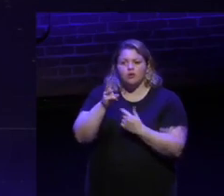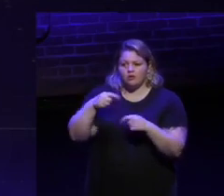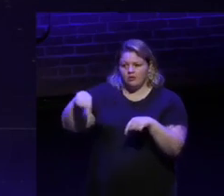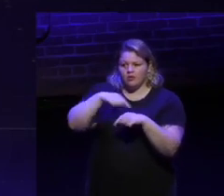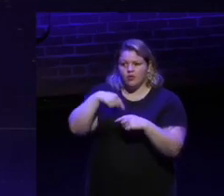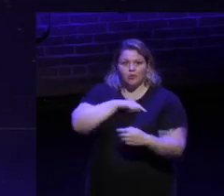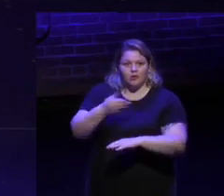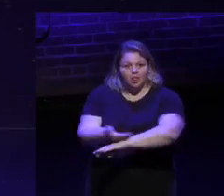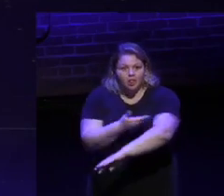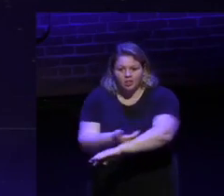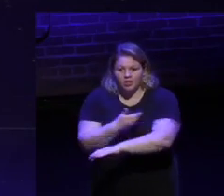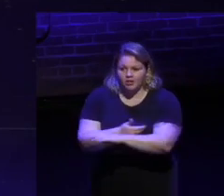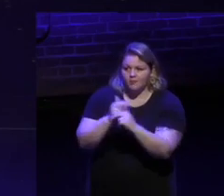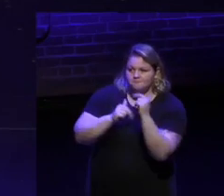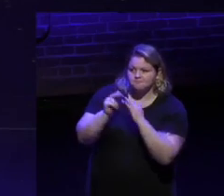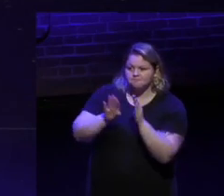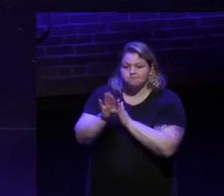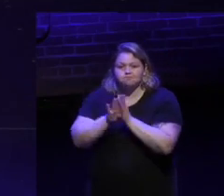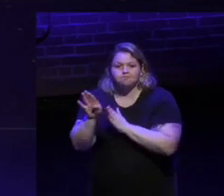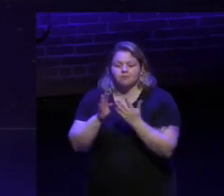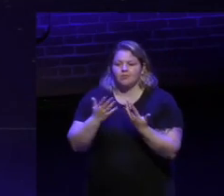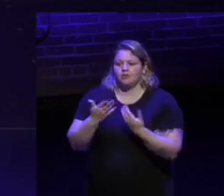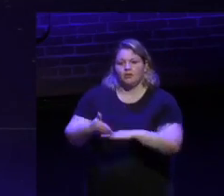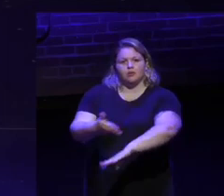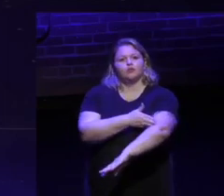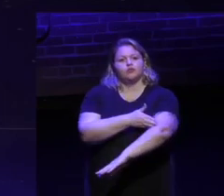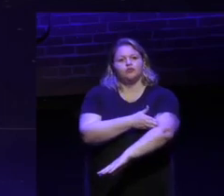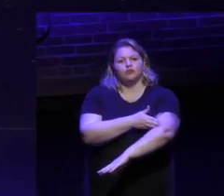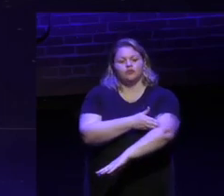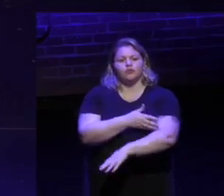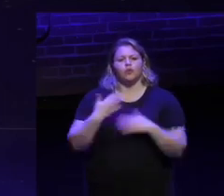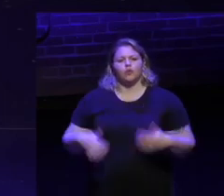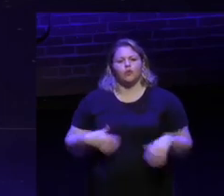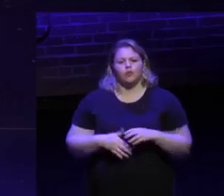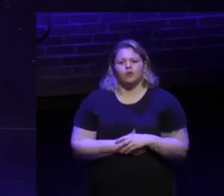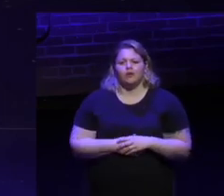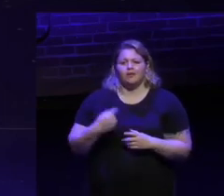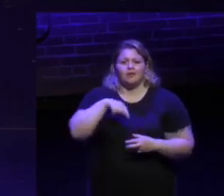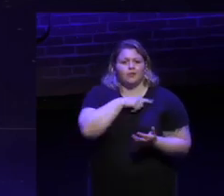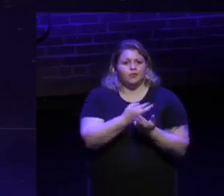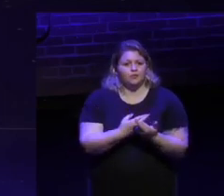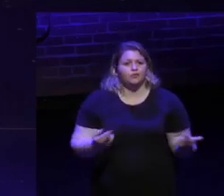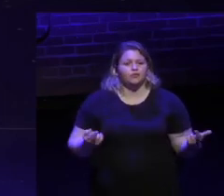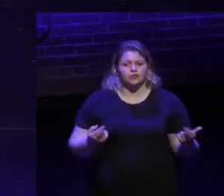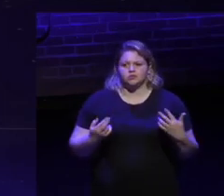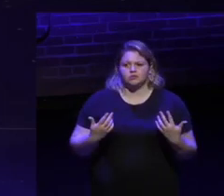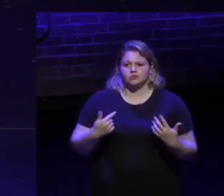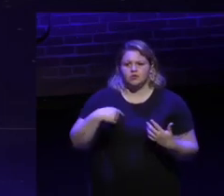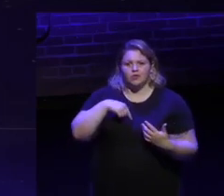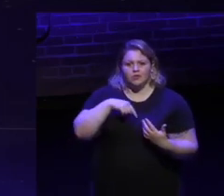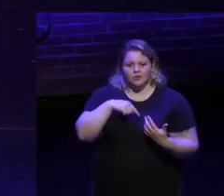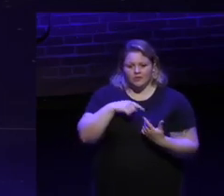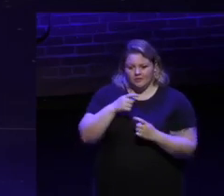and that's where our Artist in Residence program is. It's really given us a chance to lean in. The amount of resources that we've been able to take away from that